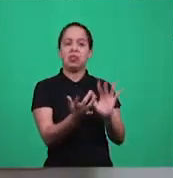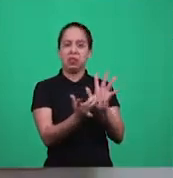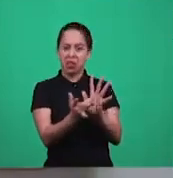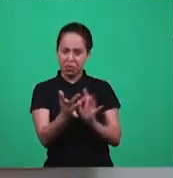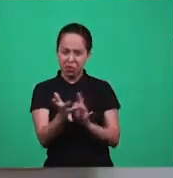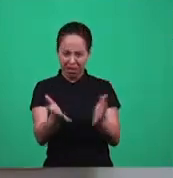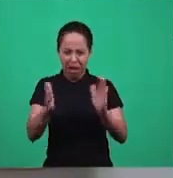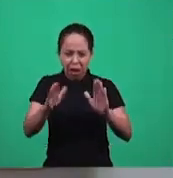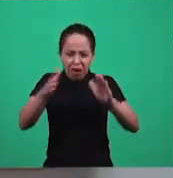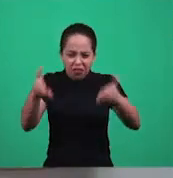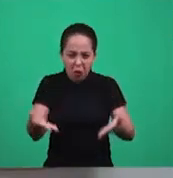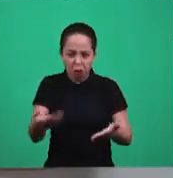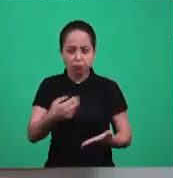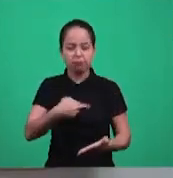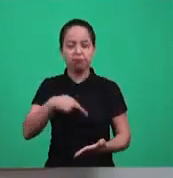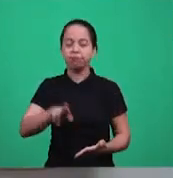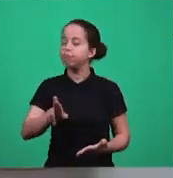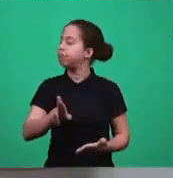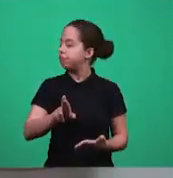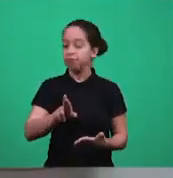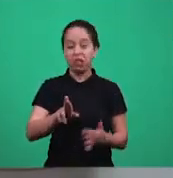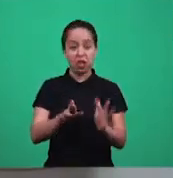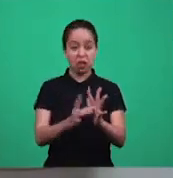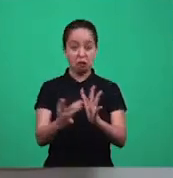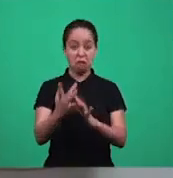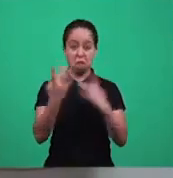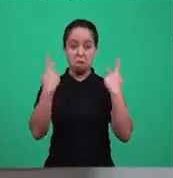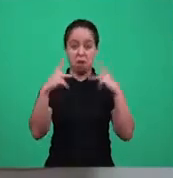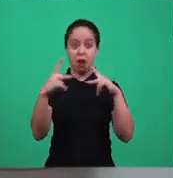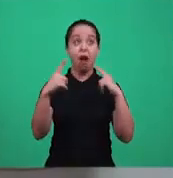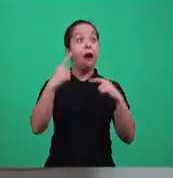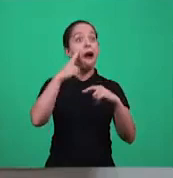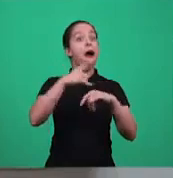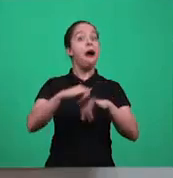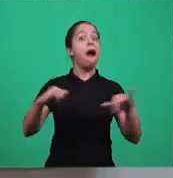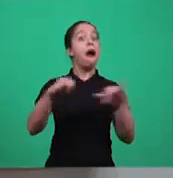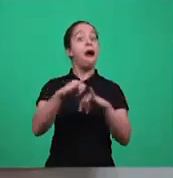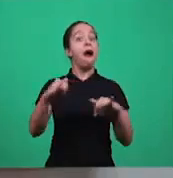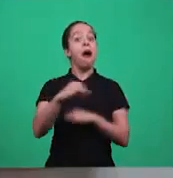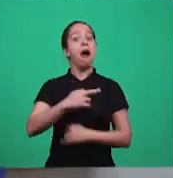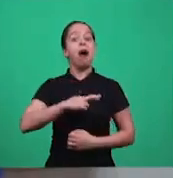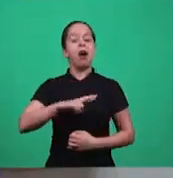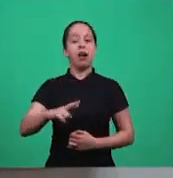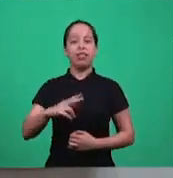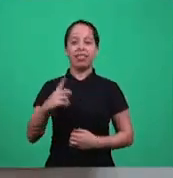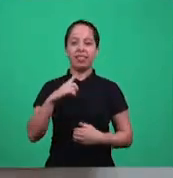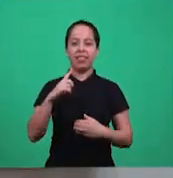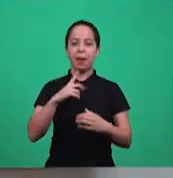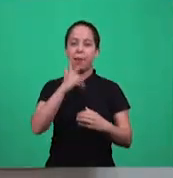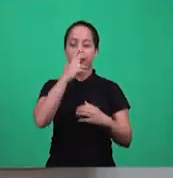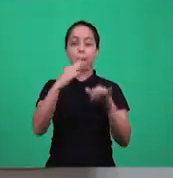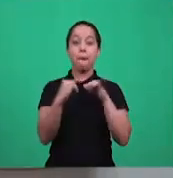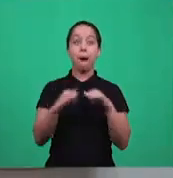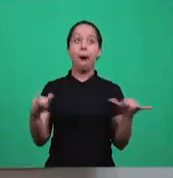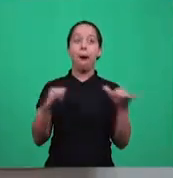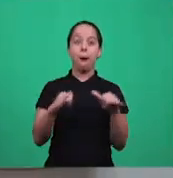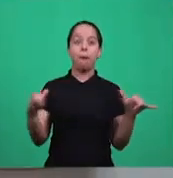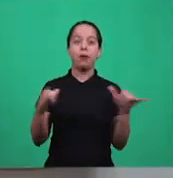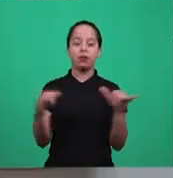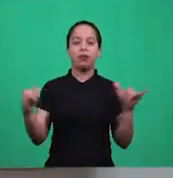What Jesus had nothing to do with religion. He was not preaching a religion. He was not making a